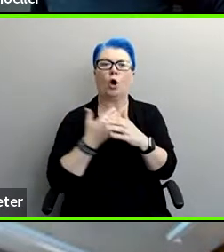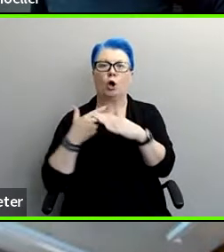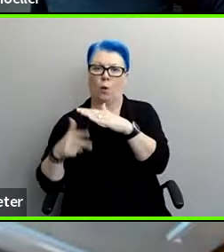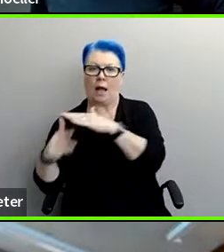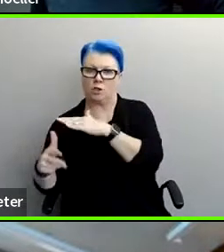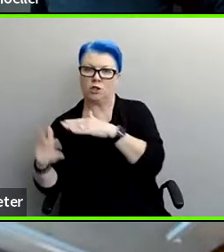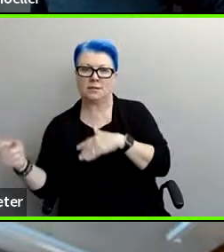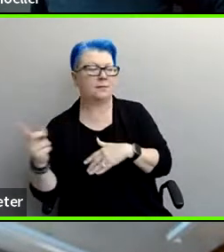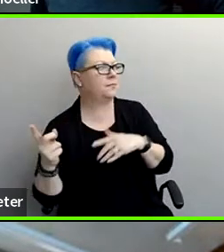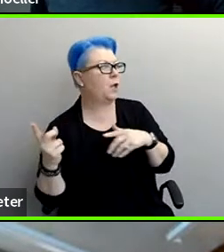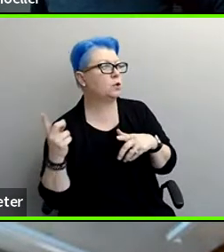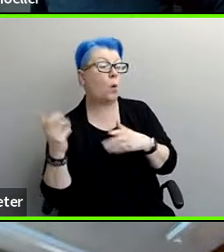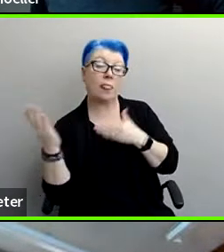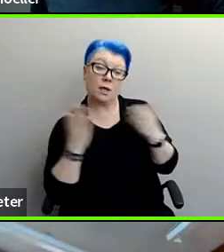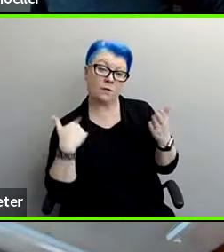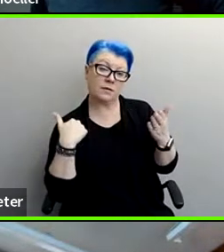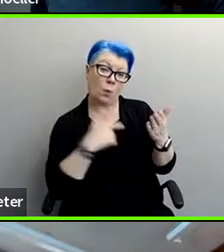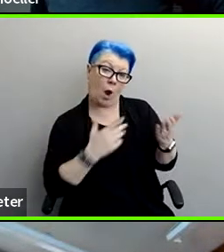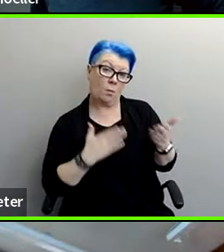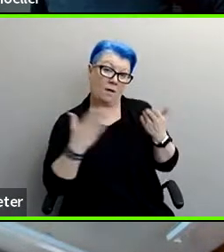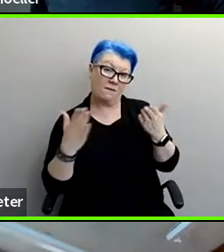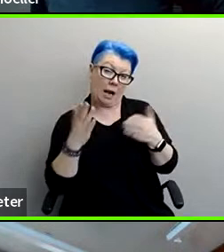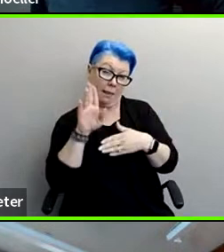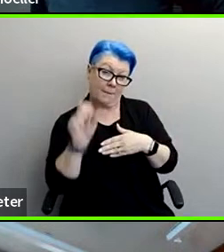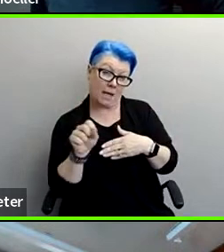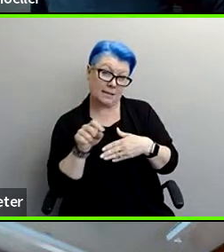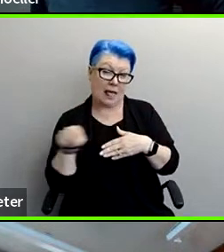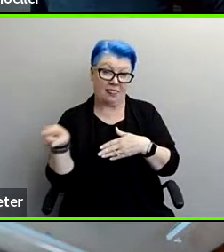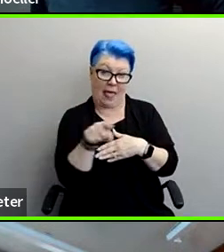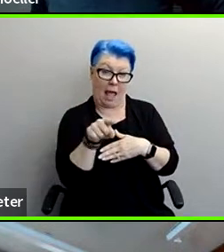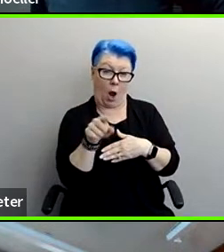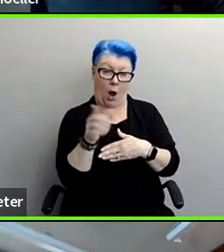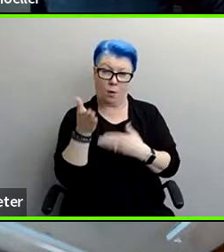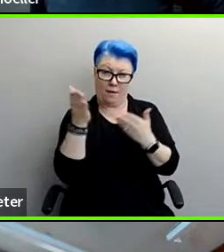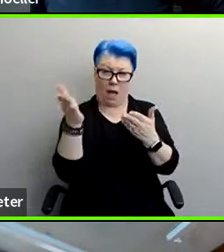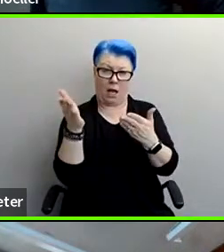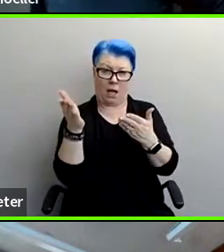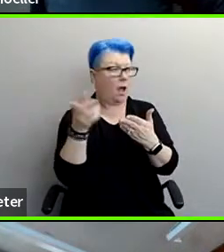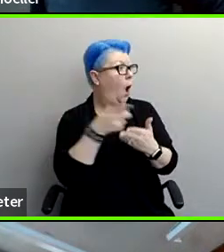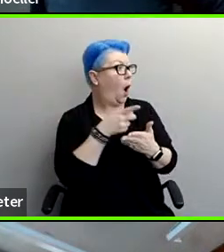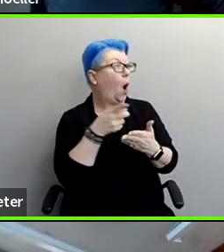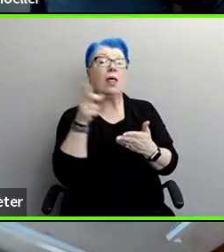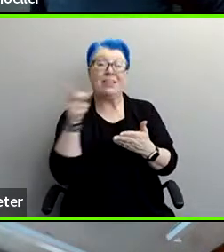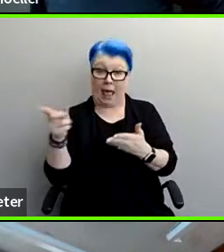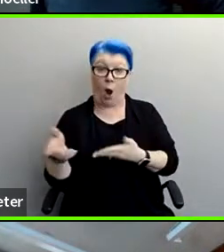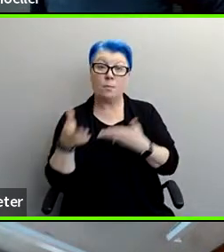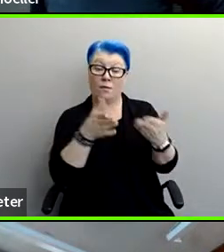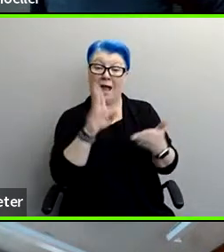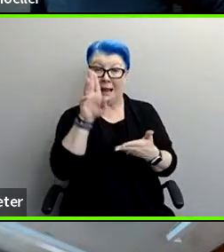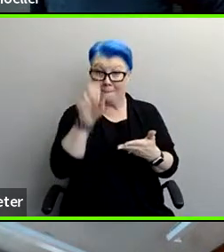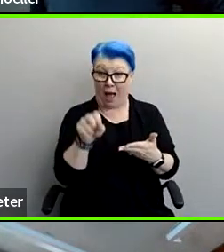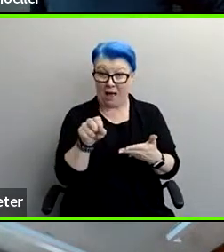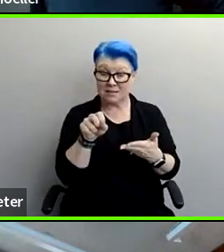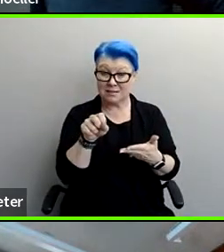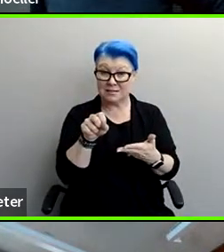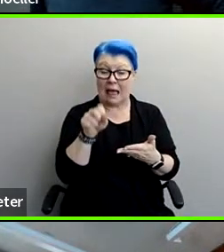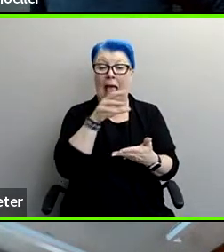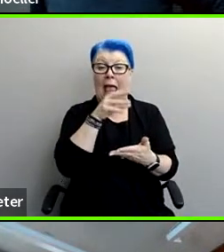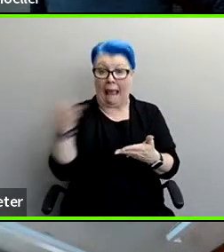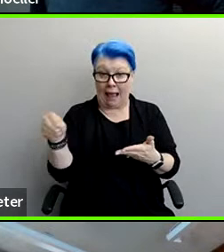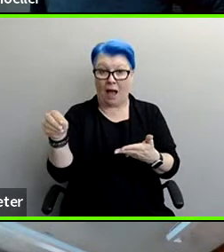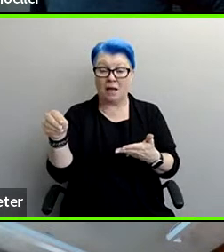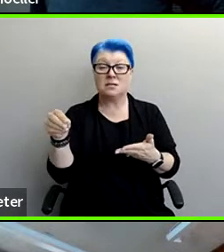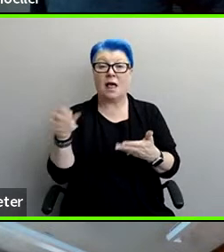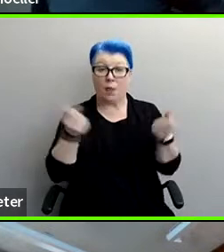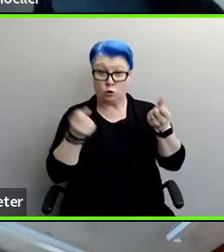Does the service, we're providing the buses and they're just providing, no? They provide both bus and They do. Yeah, so